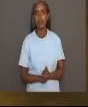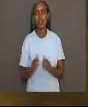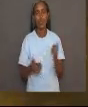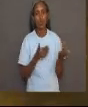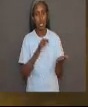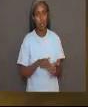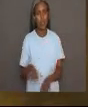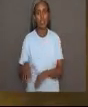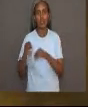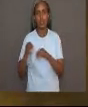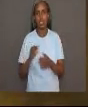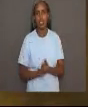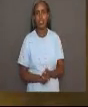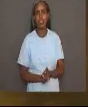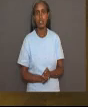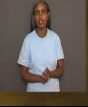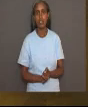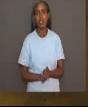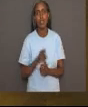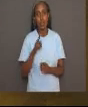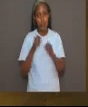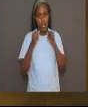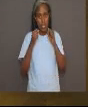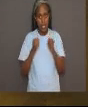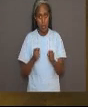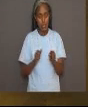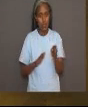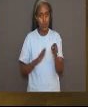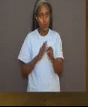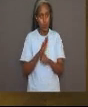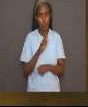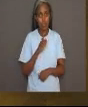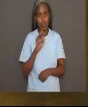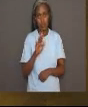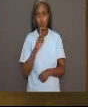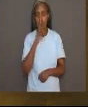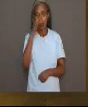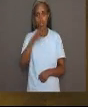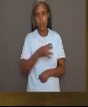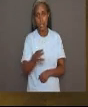Welcome back, students. Were you able to complete your truth tables?